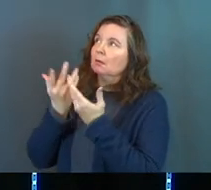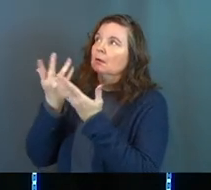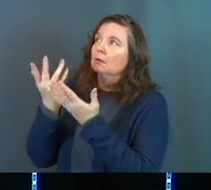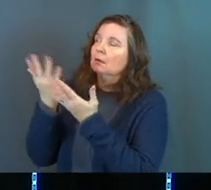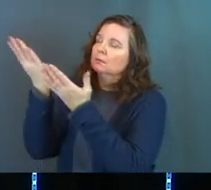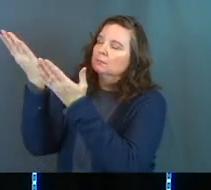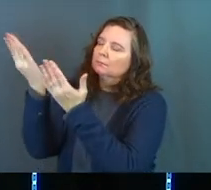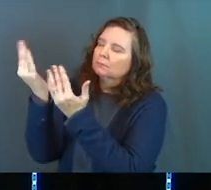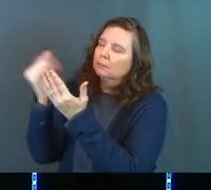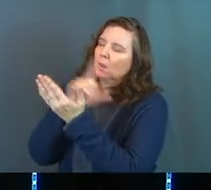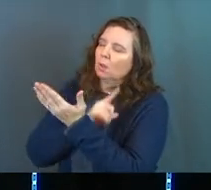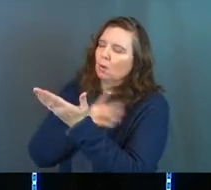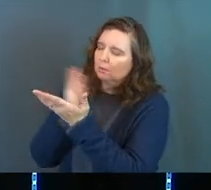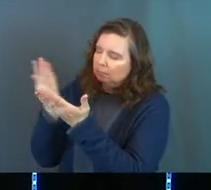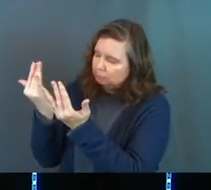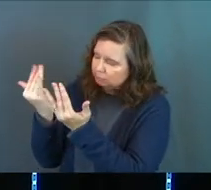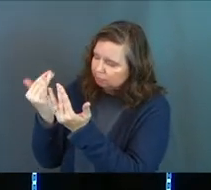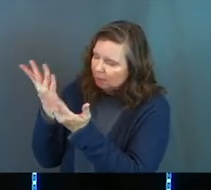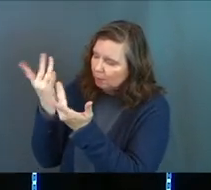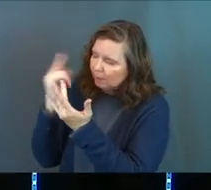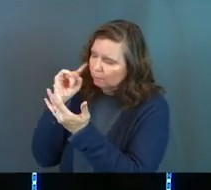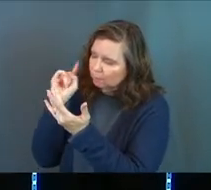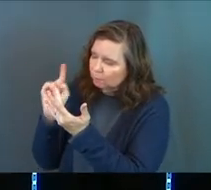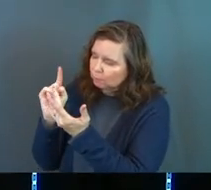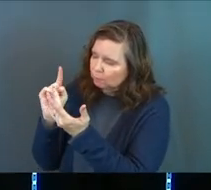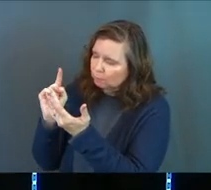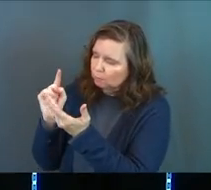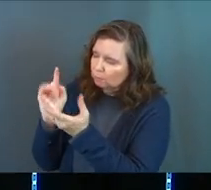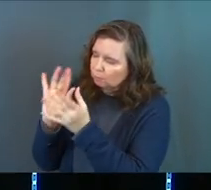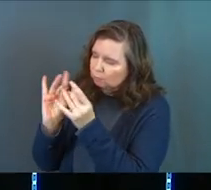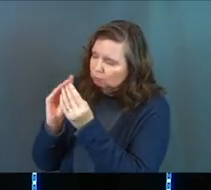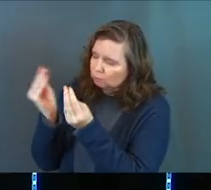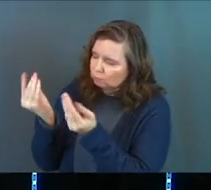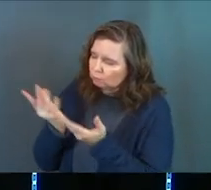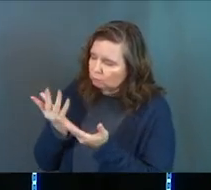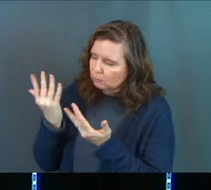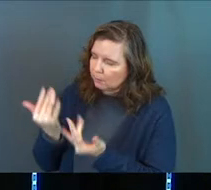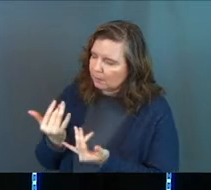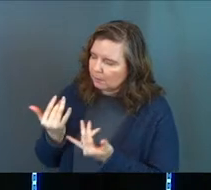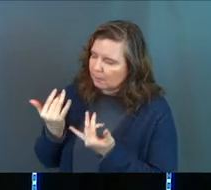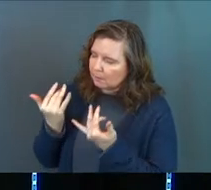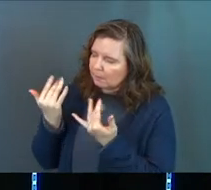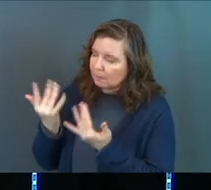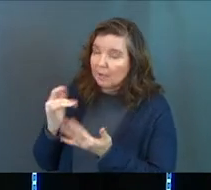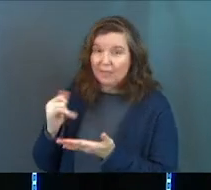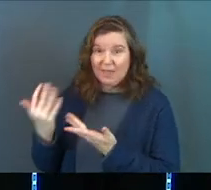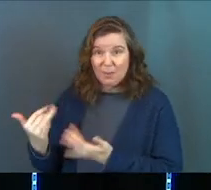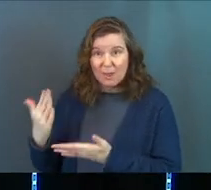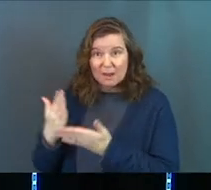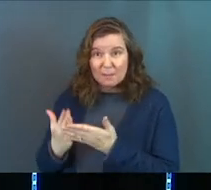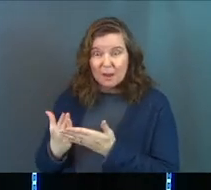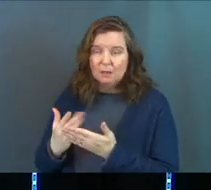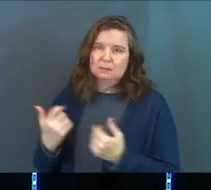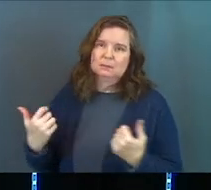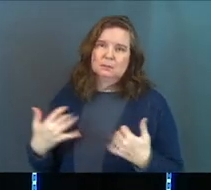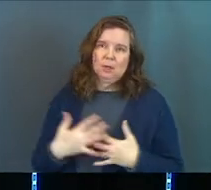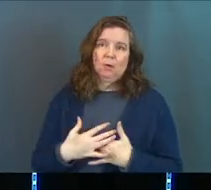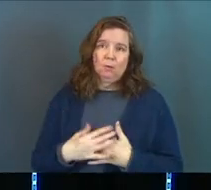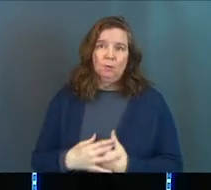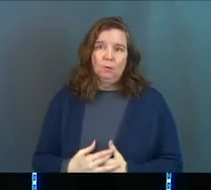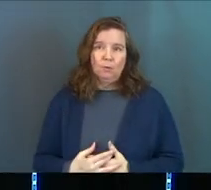say, speak, Lord, your servant hears. And then you wait. And that waiting part, super